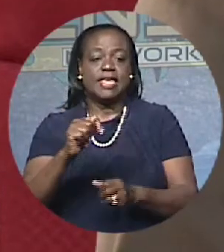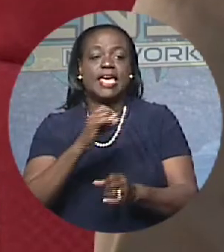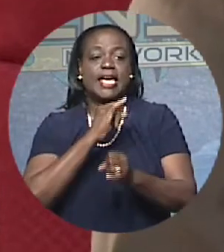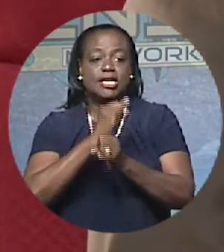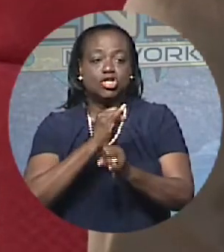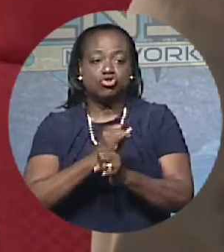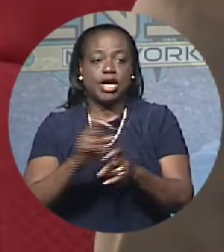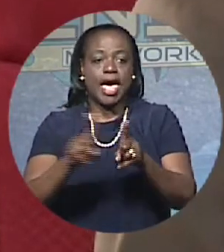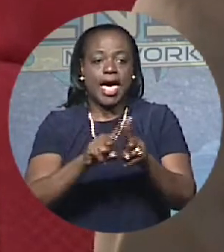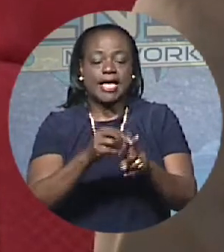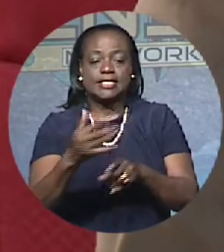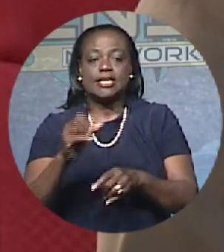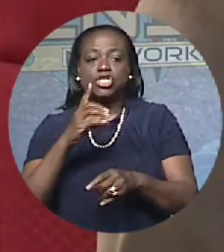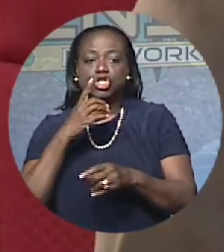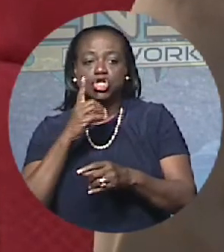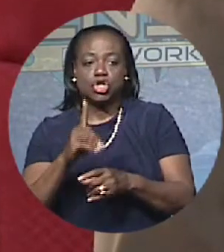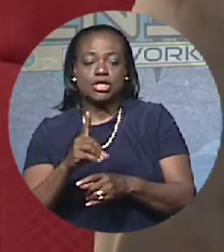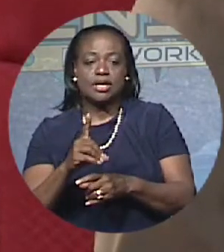whole lot